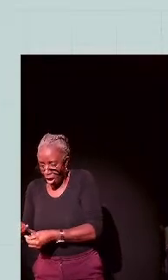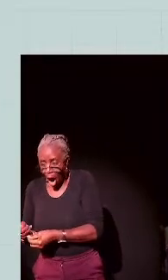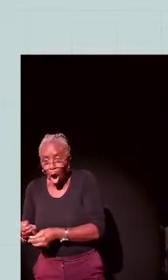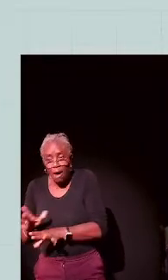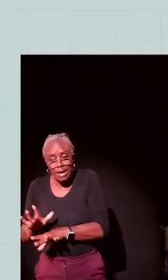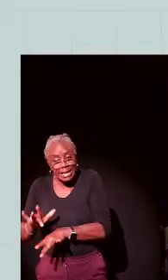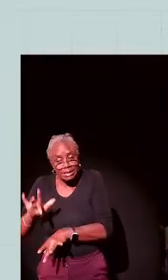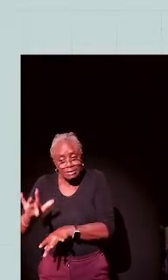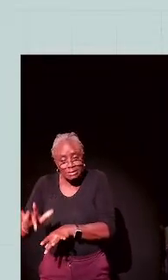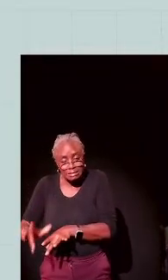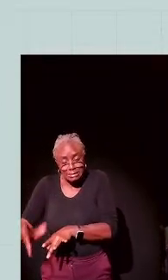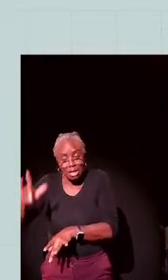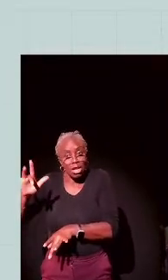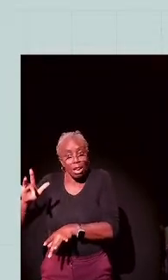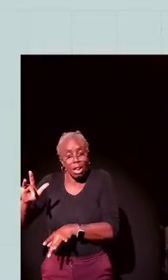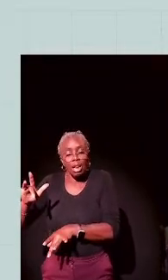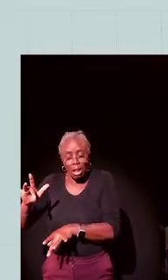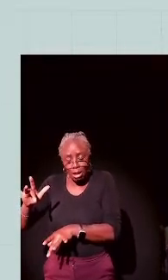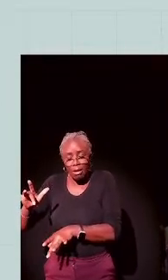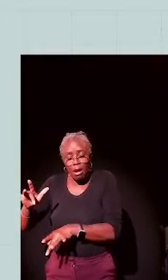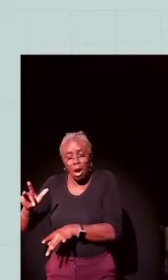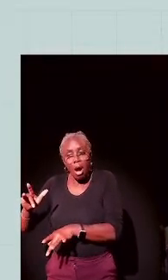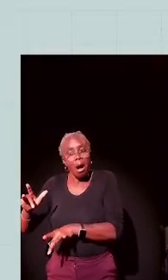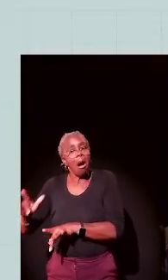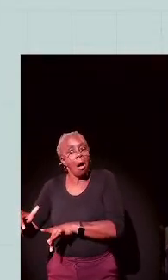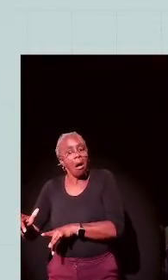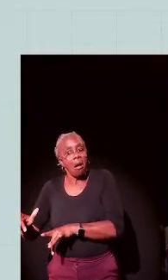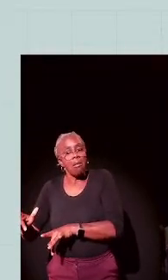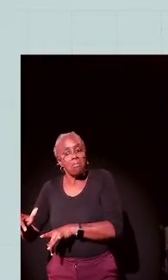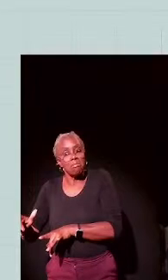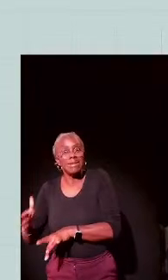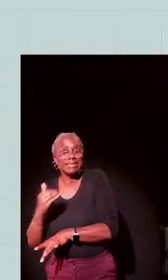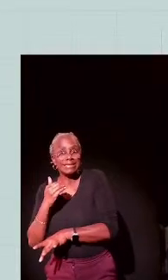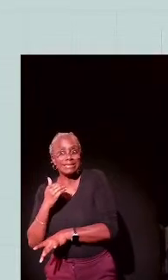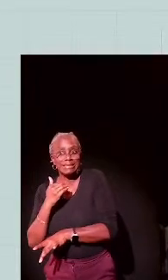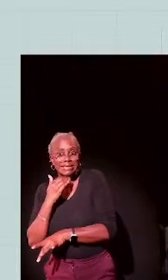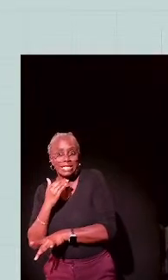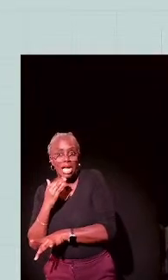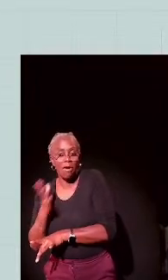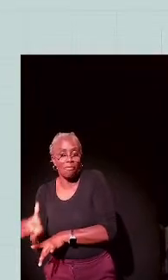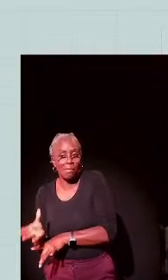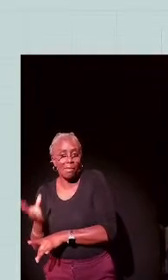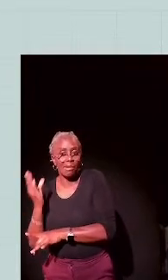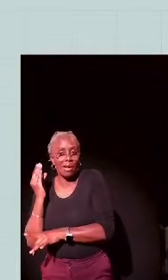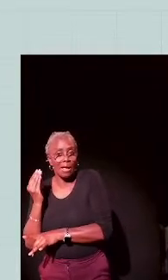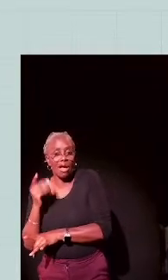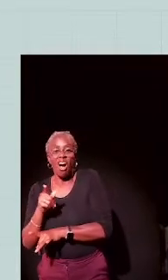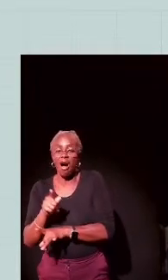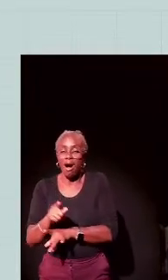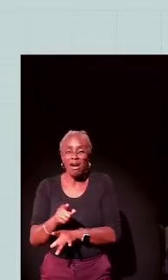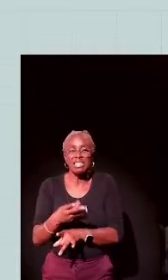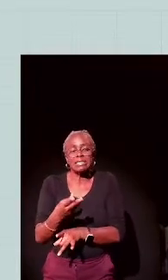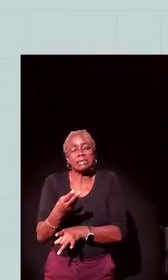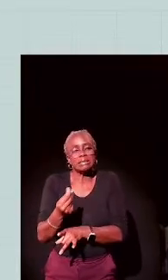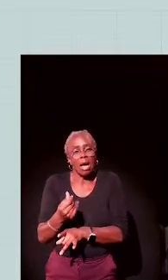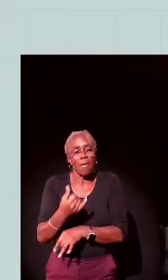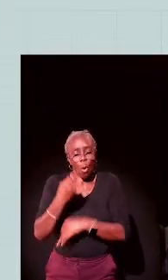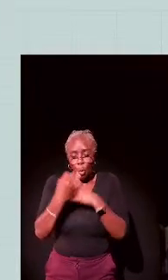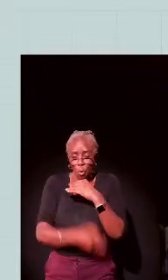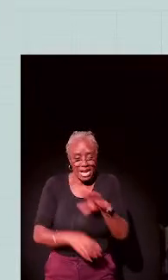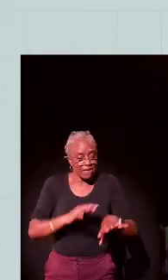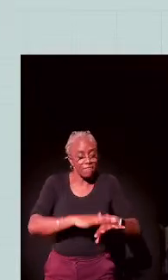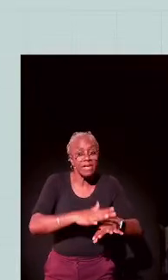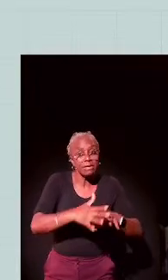subtle amounts of force, you get a decent amount of resolution, which is why people with very little force in their fingers could also end up